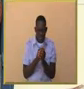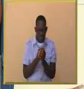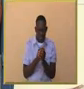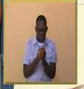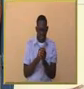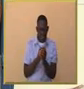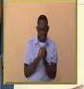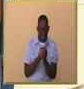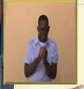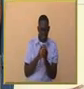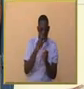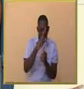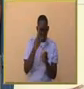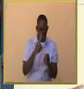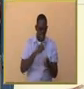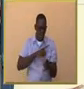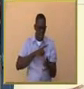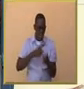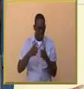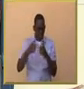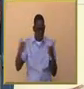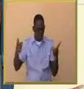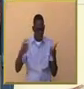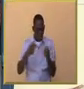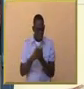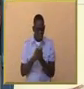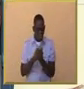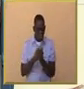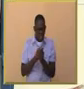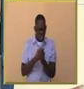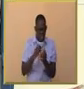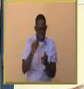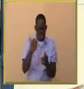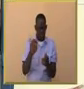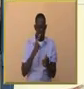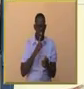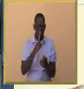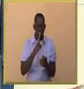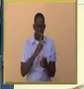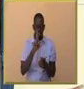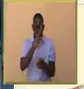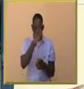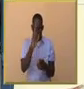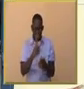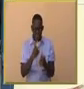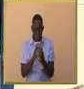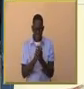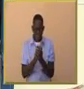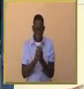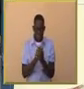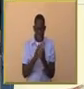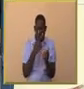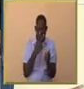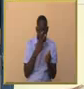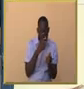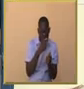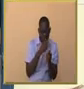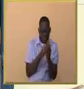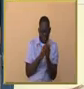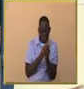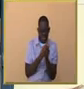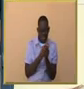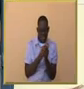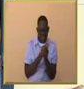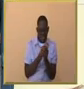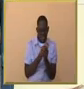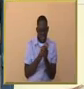Yes, they've now asked why so long. The other man is responding to the question. See that one?